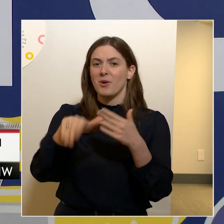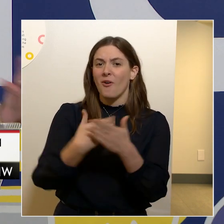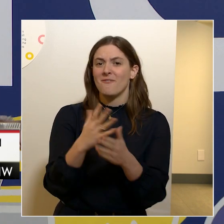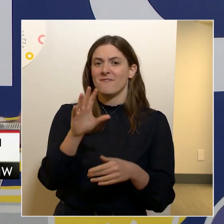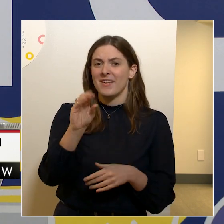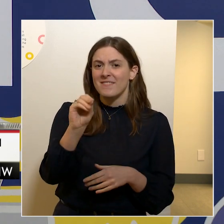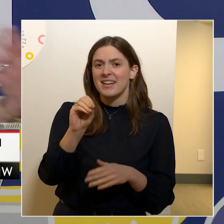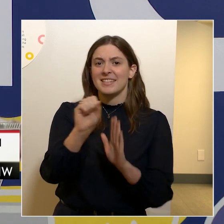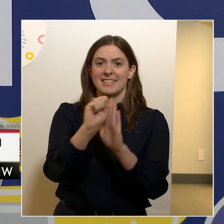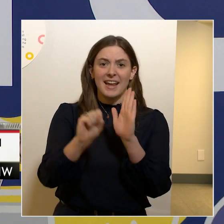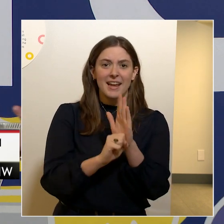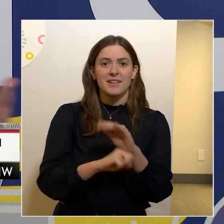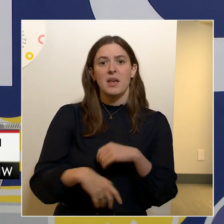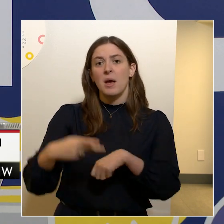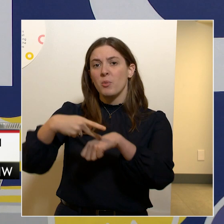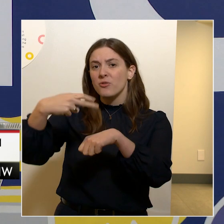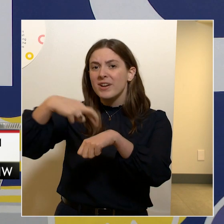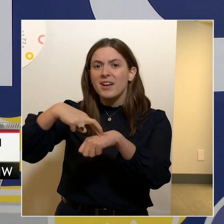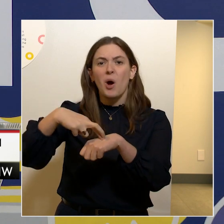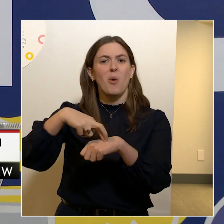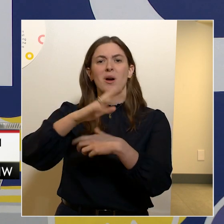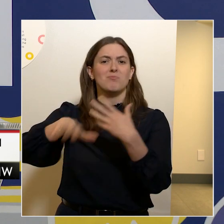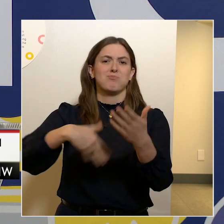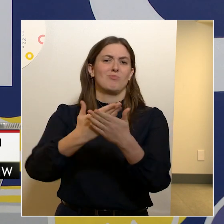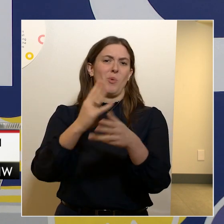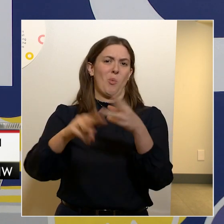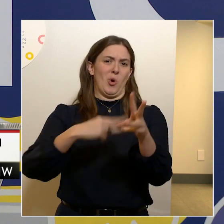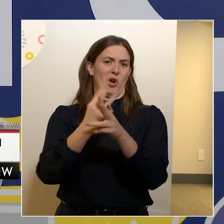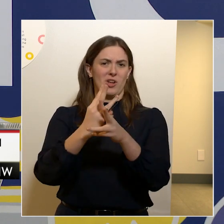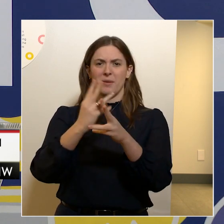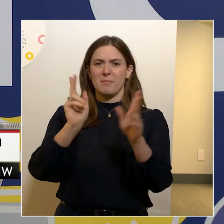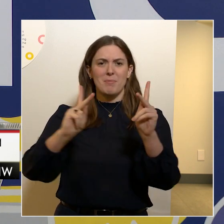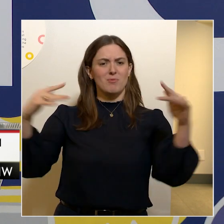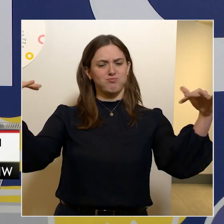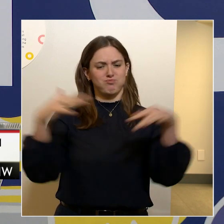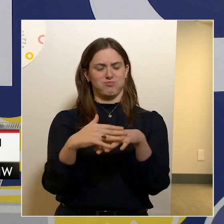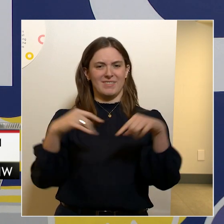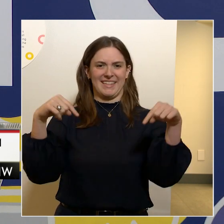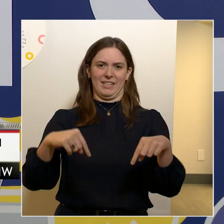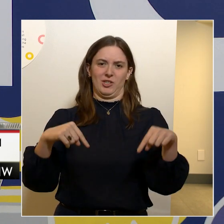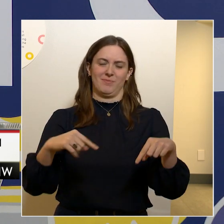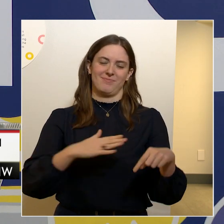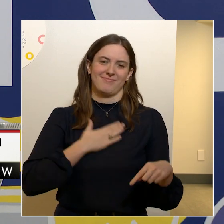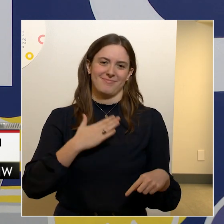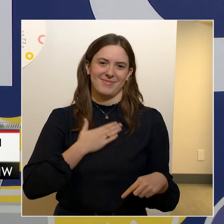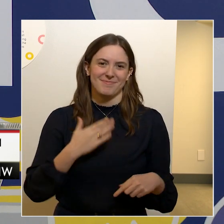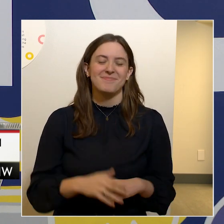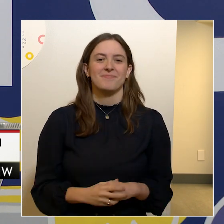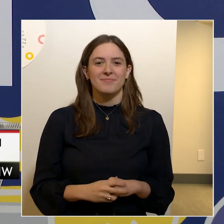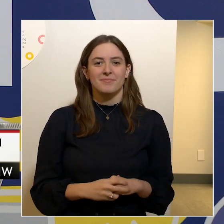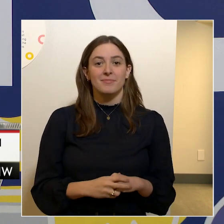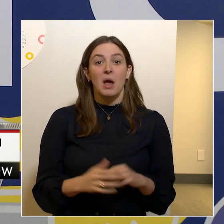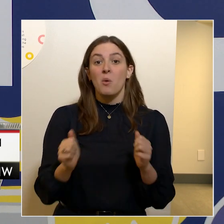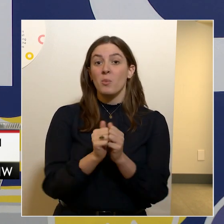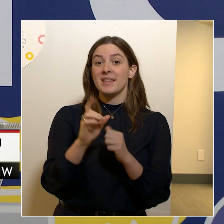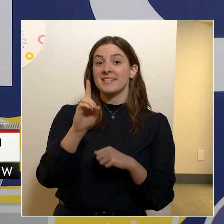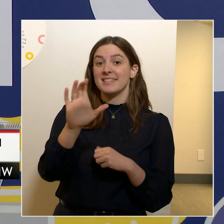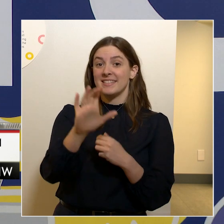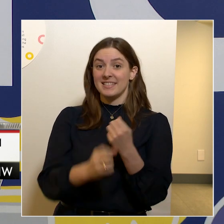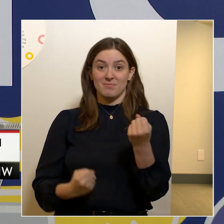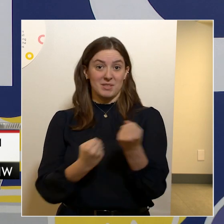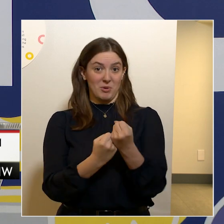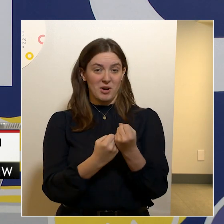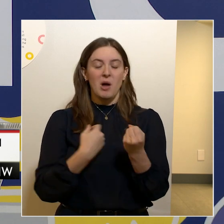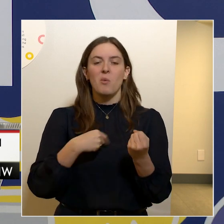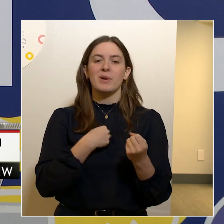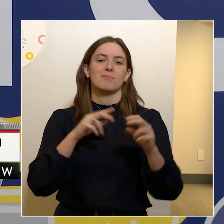states, Puerto Rico, and all over the world, and we're thrilled to be here. With the continued support of the District of Columbia, we look forward to